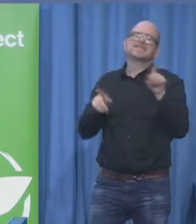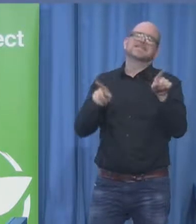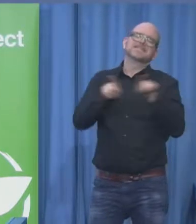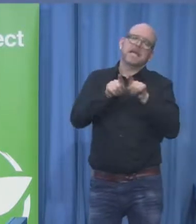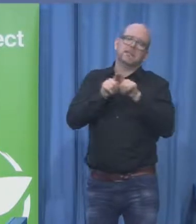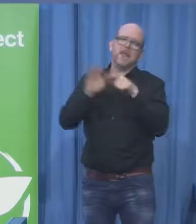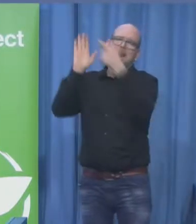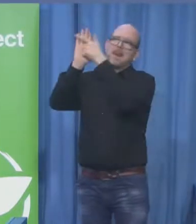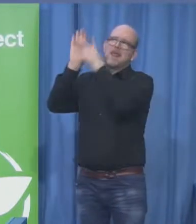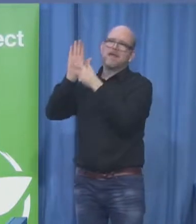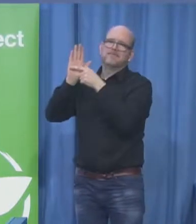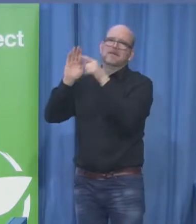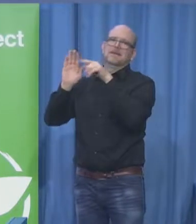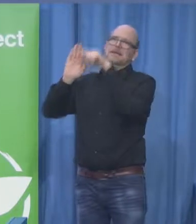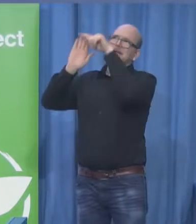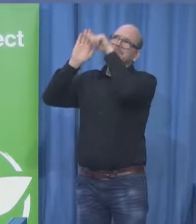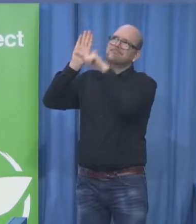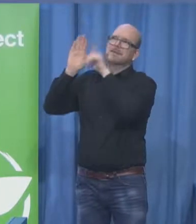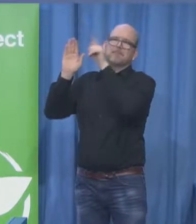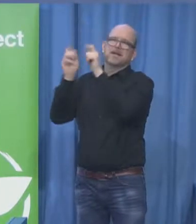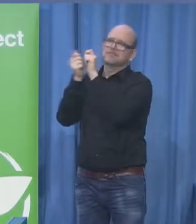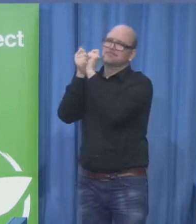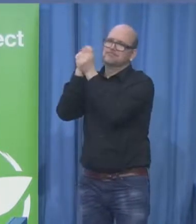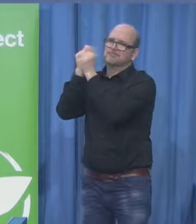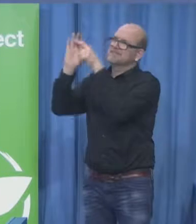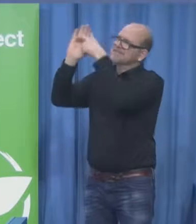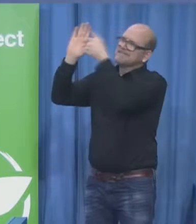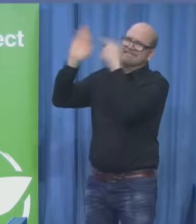America delegation. Gracias, Chile, Ecuador, y Peru.